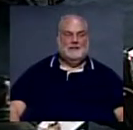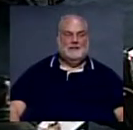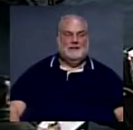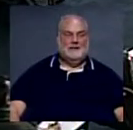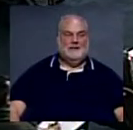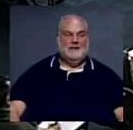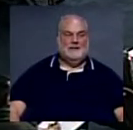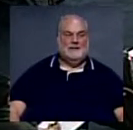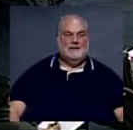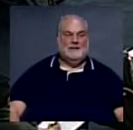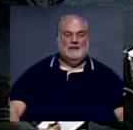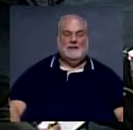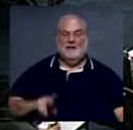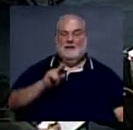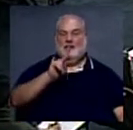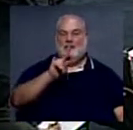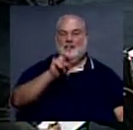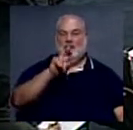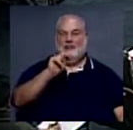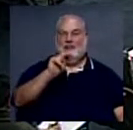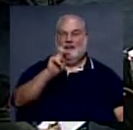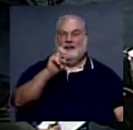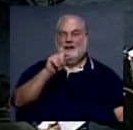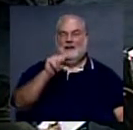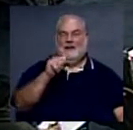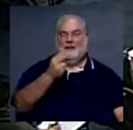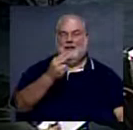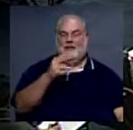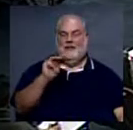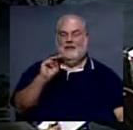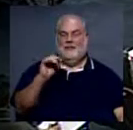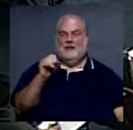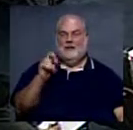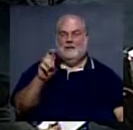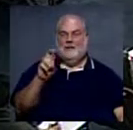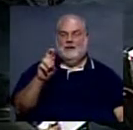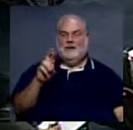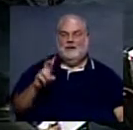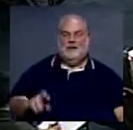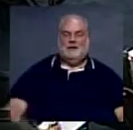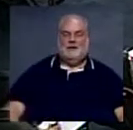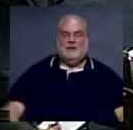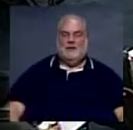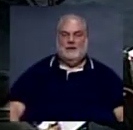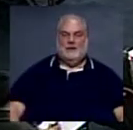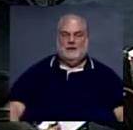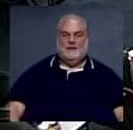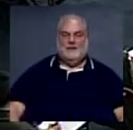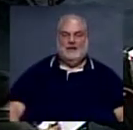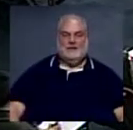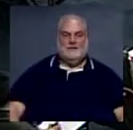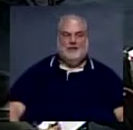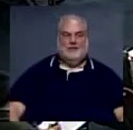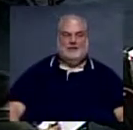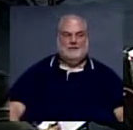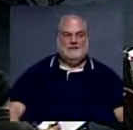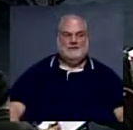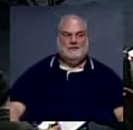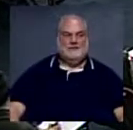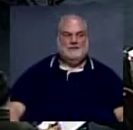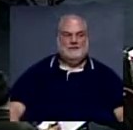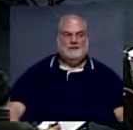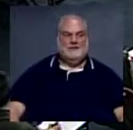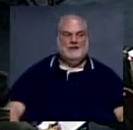Next person is Kenneth Miller.